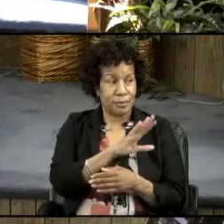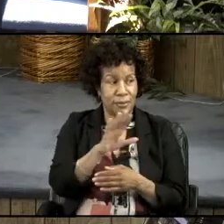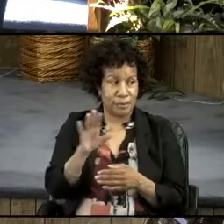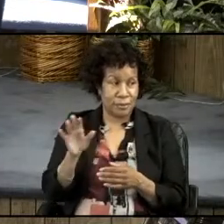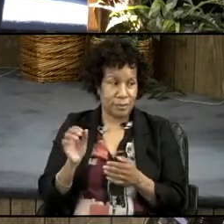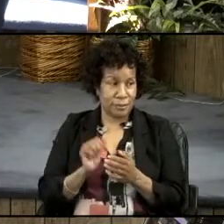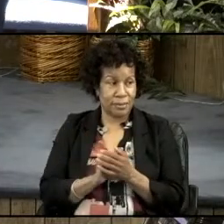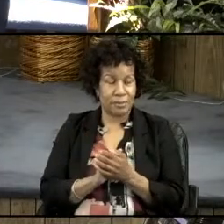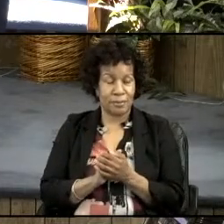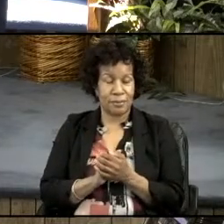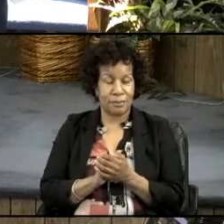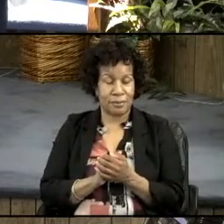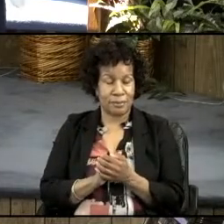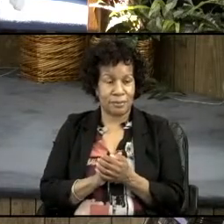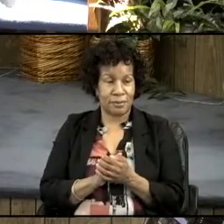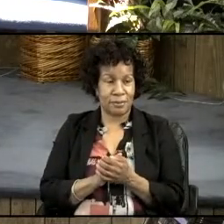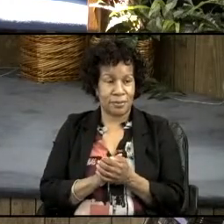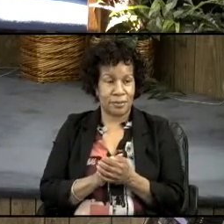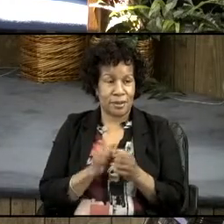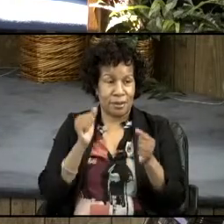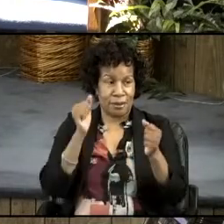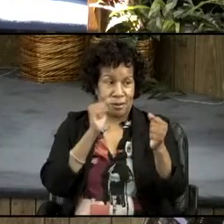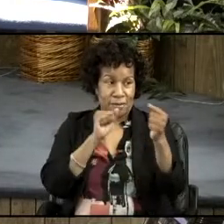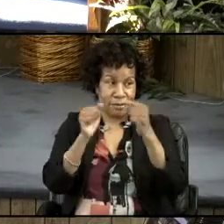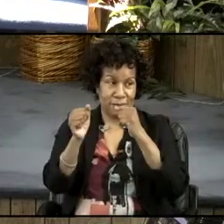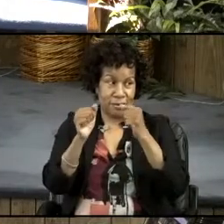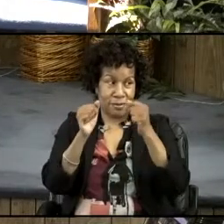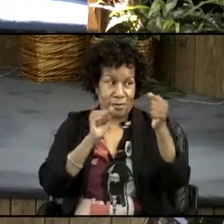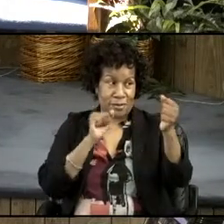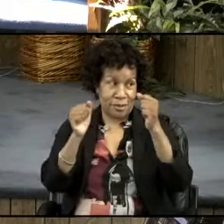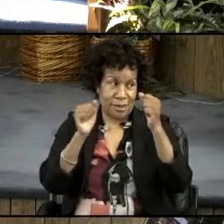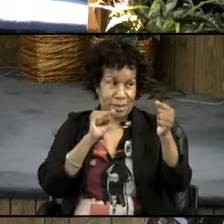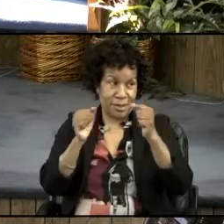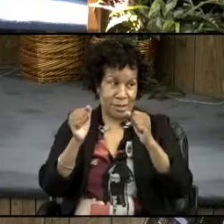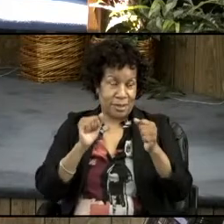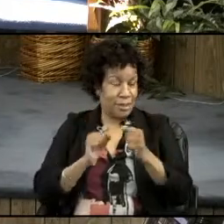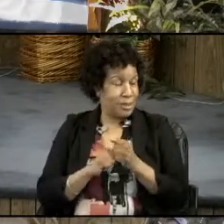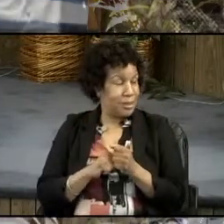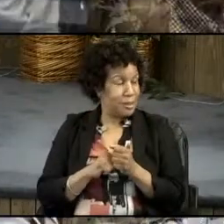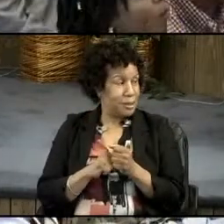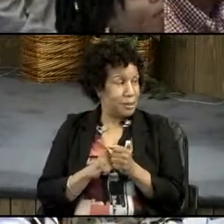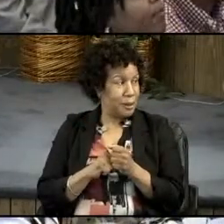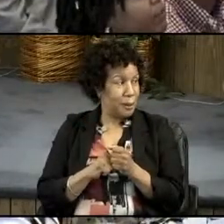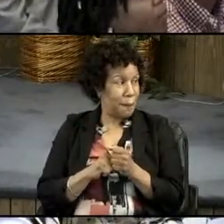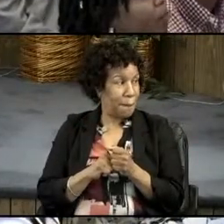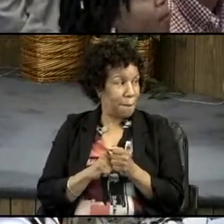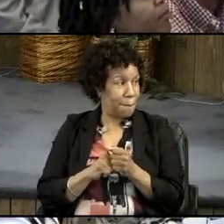be knocking down giants all day. You stay back here in the scared section."